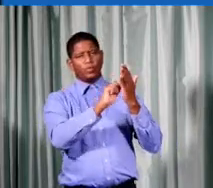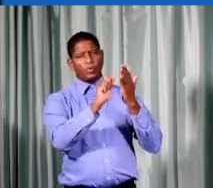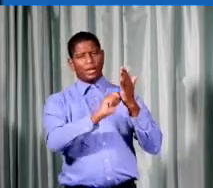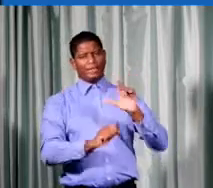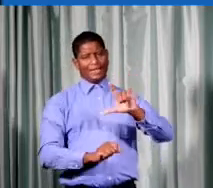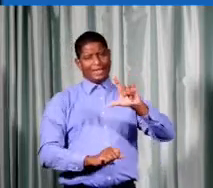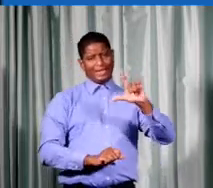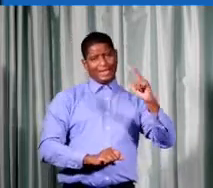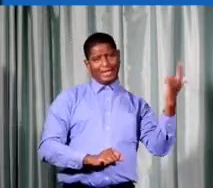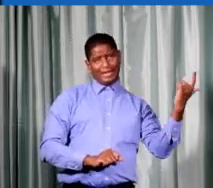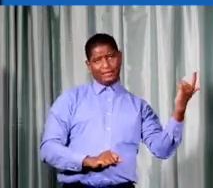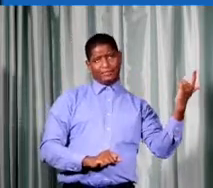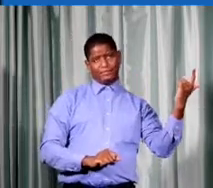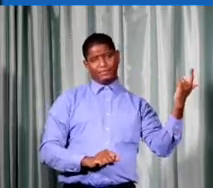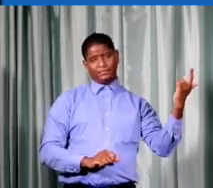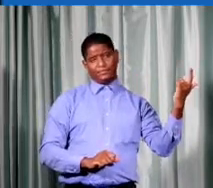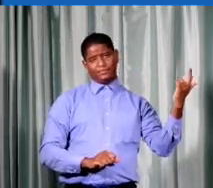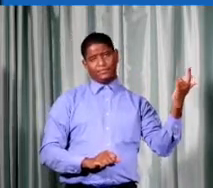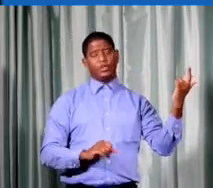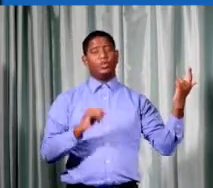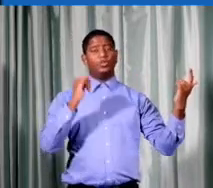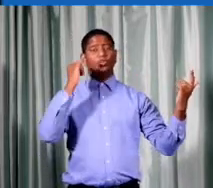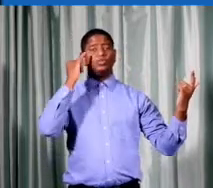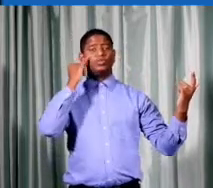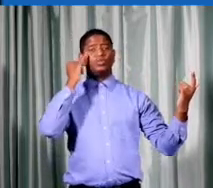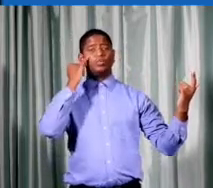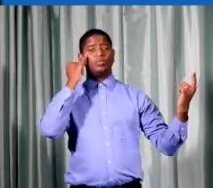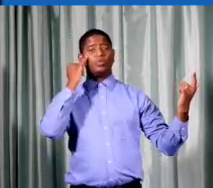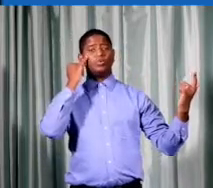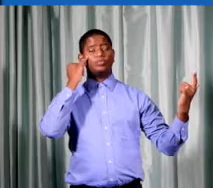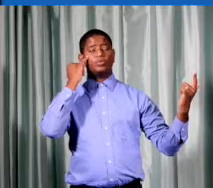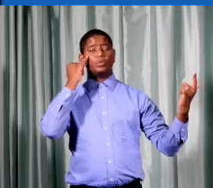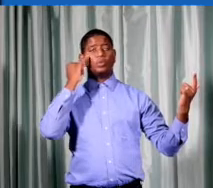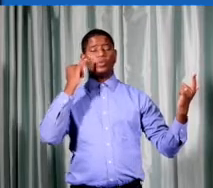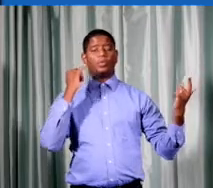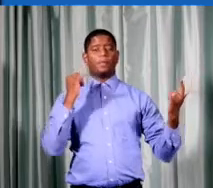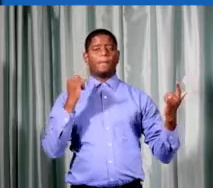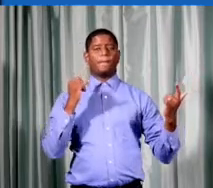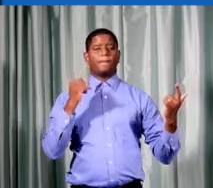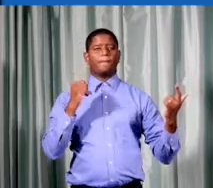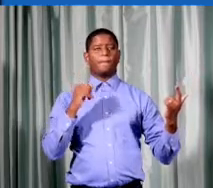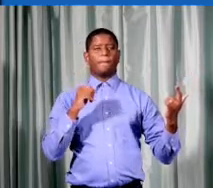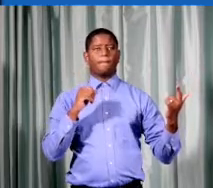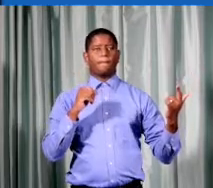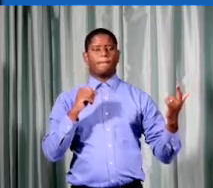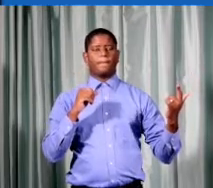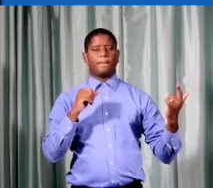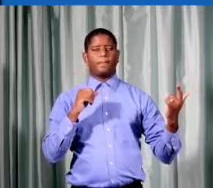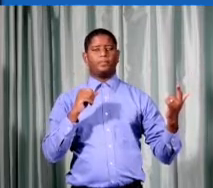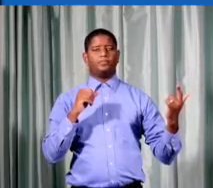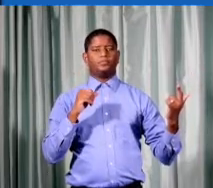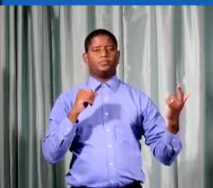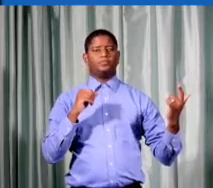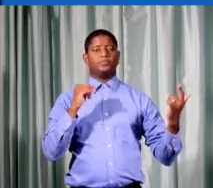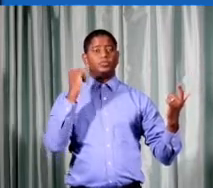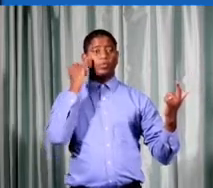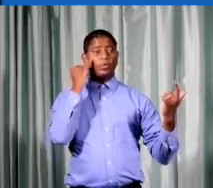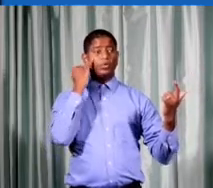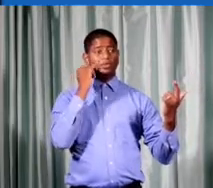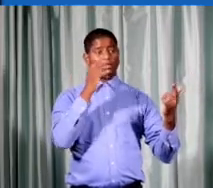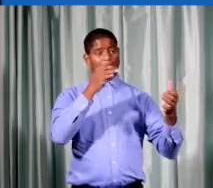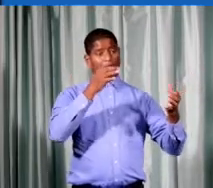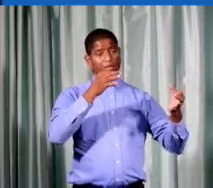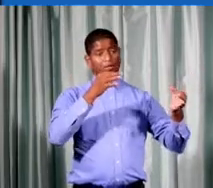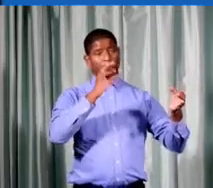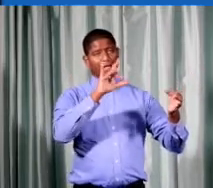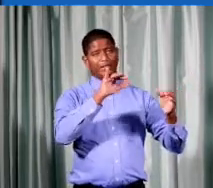this side. For liability, no, it's an equation. When I take stuff across the equation, what happens to the